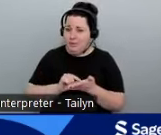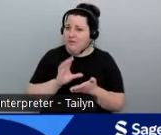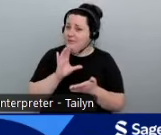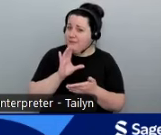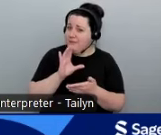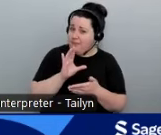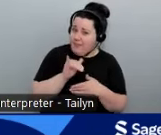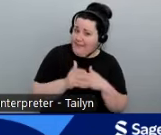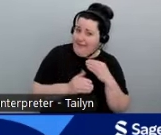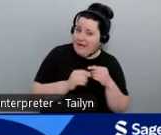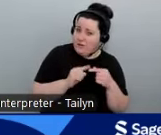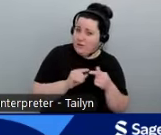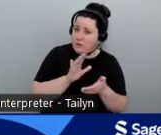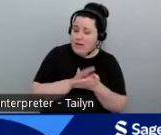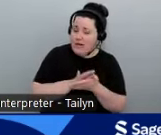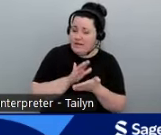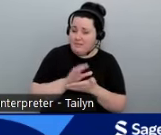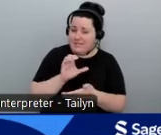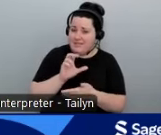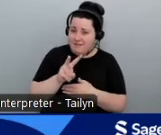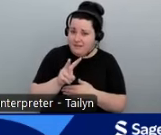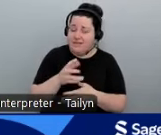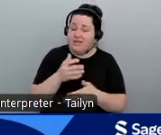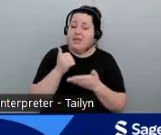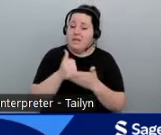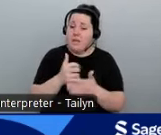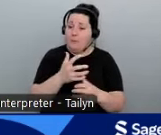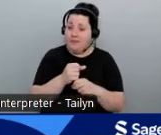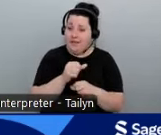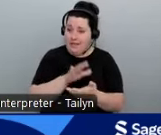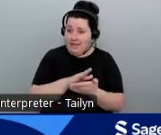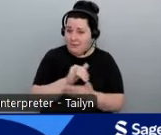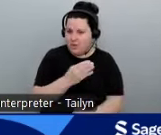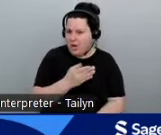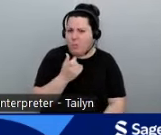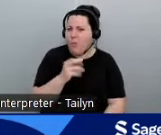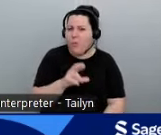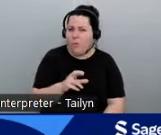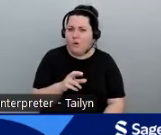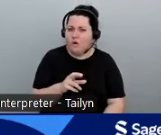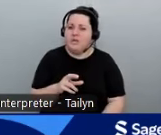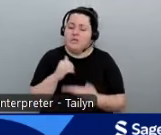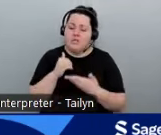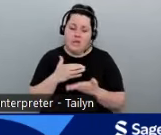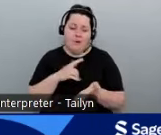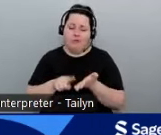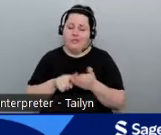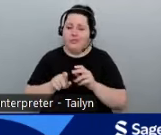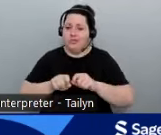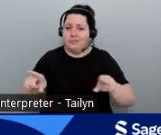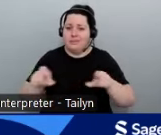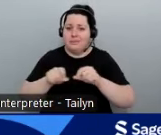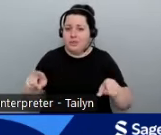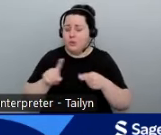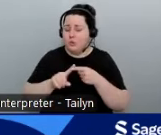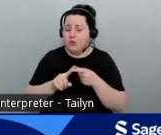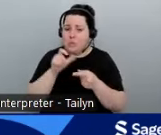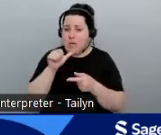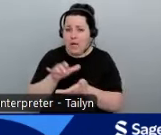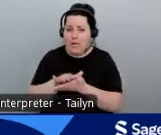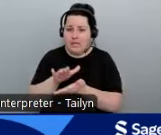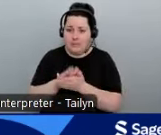the academic CV and help secure an academic job? Or do they just help disseminate our research to non-academic audiences?